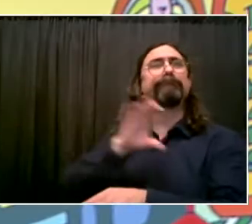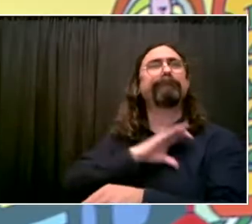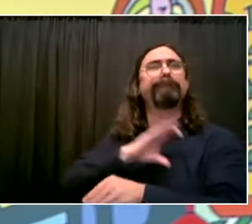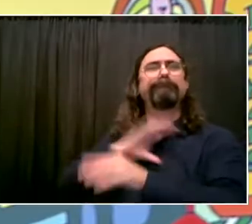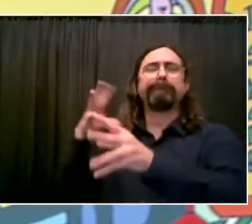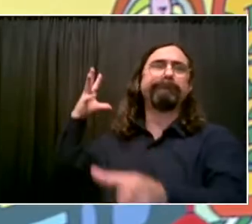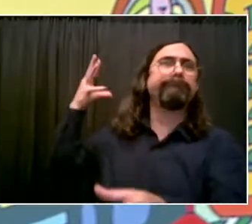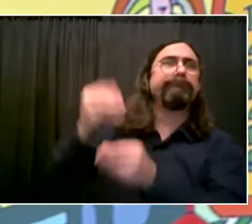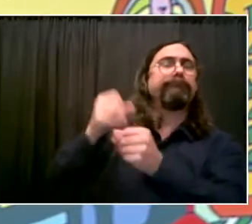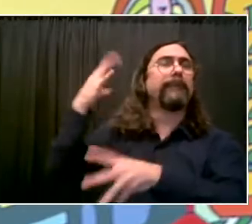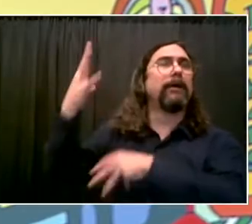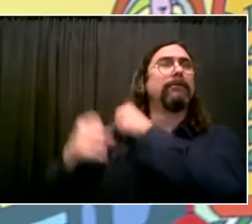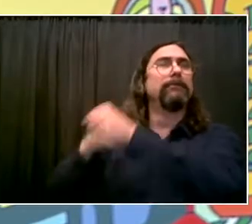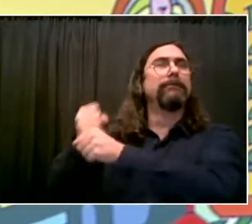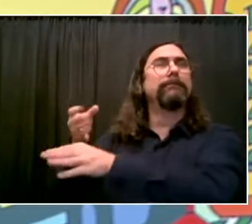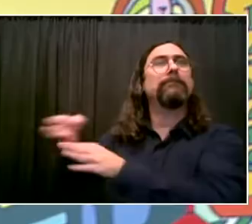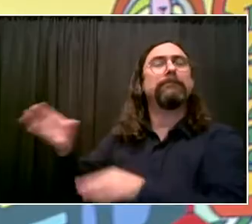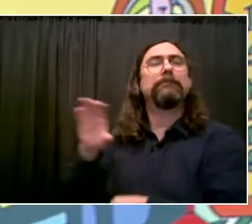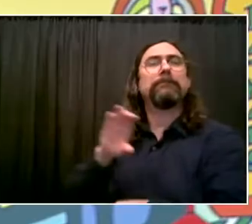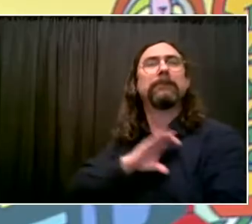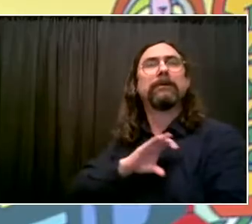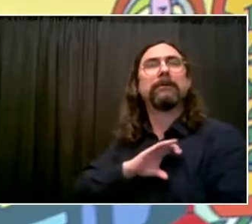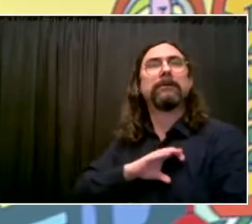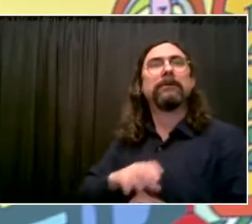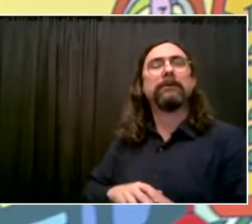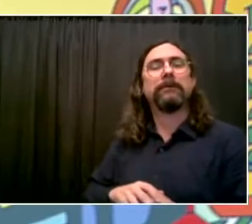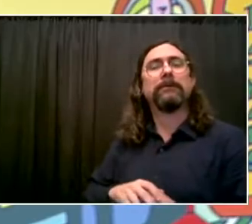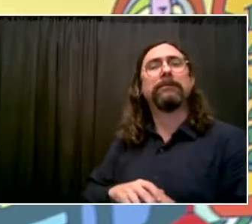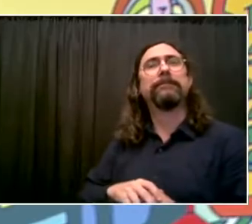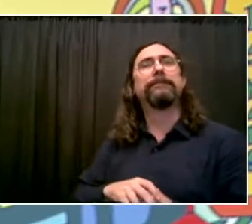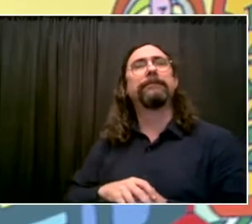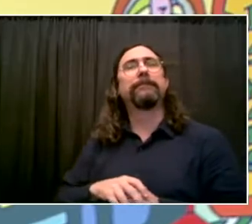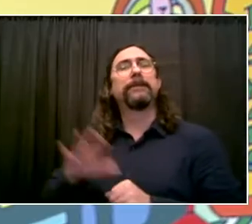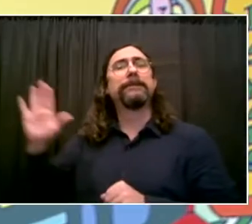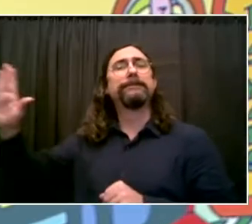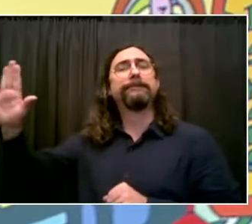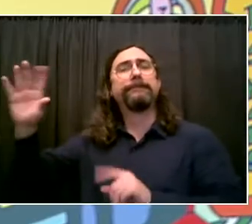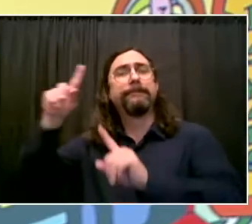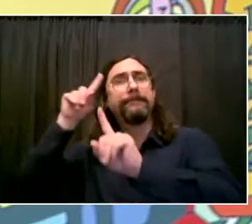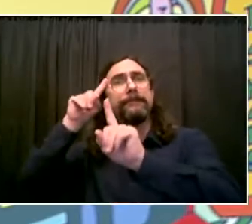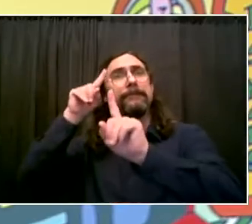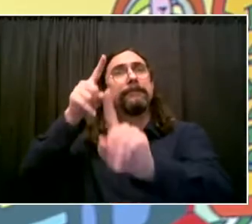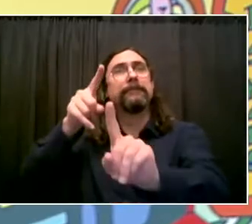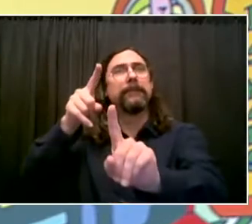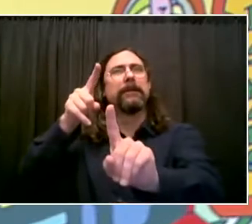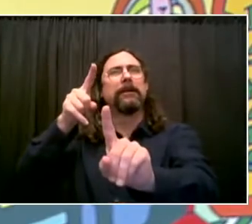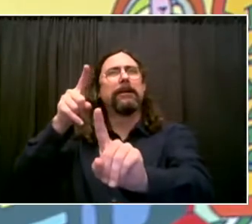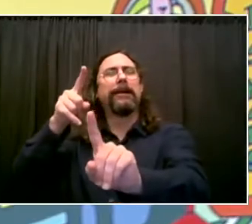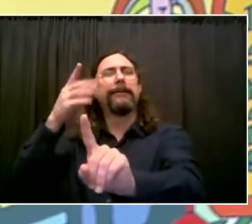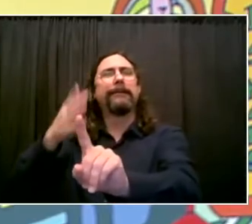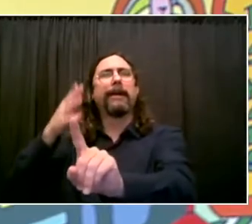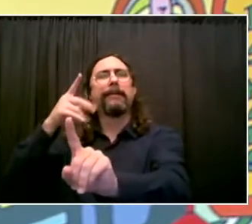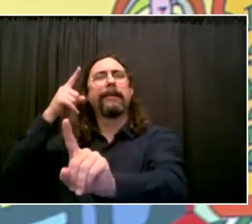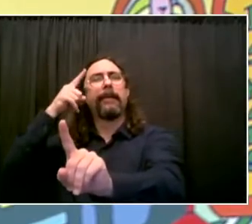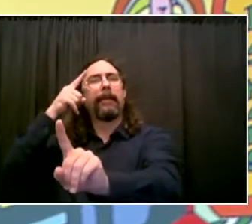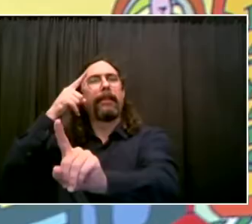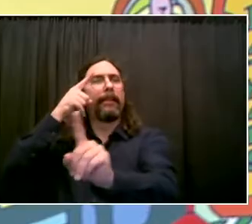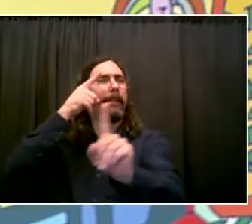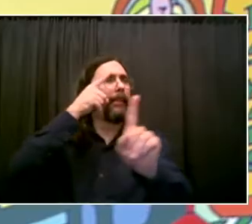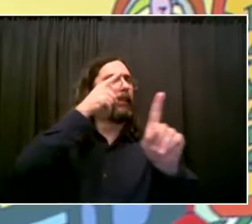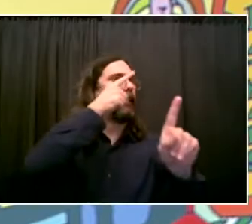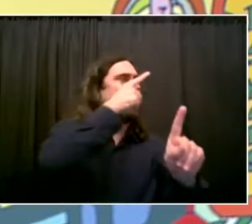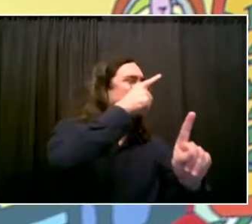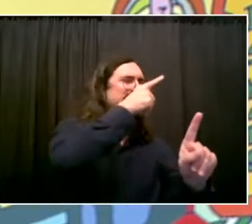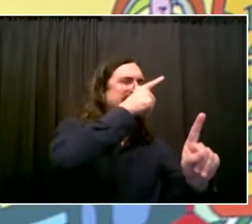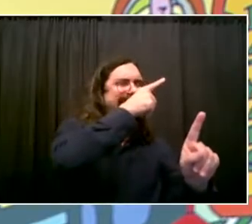results. And I think he was right, and I think we should stick with it. The officers are out there. We saw a huge number